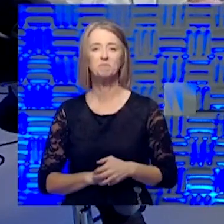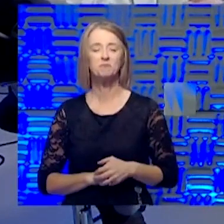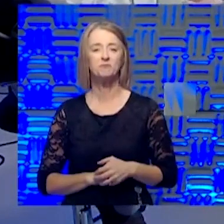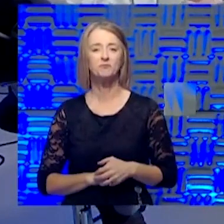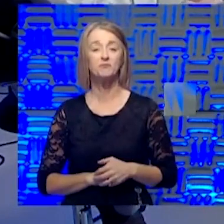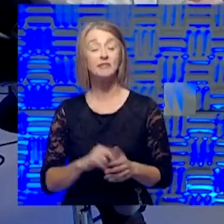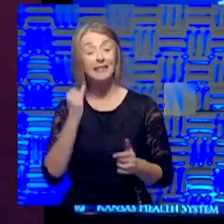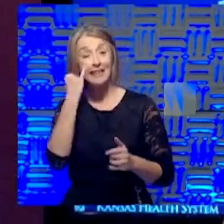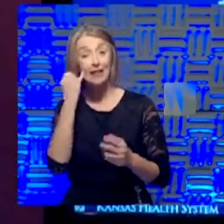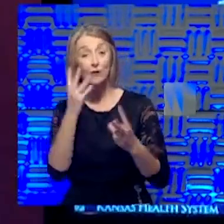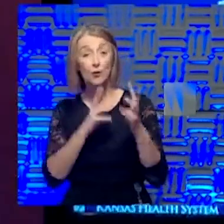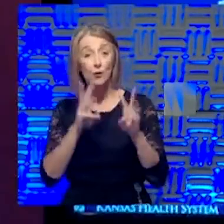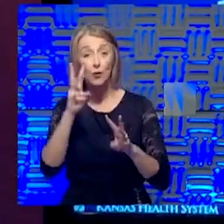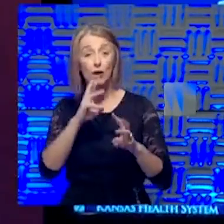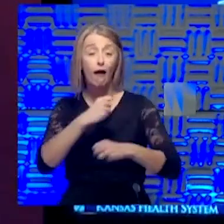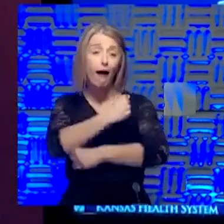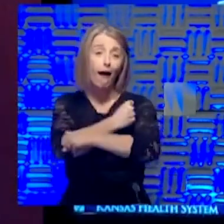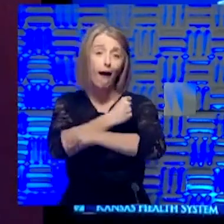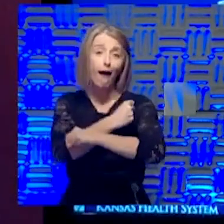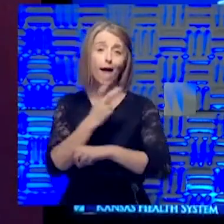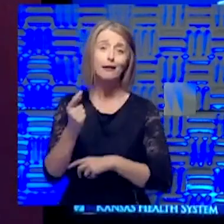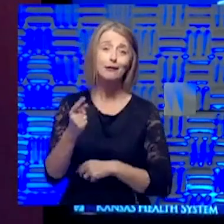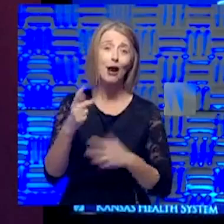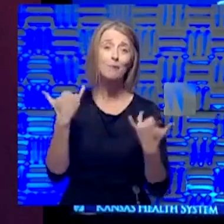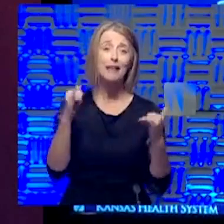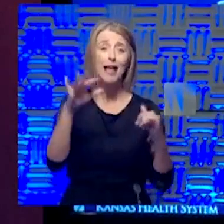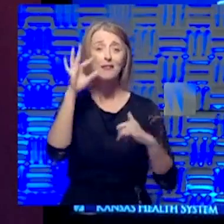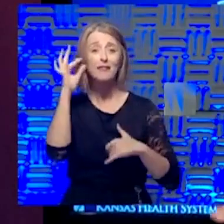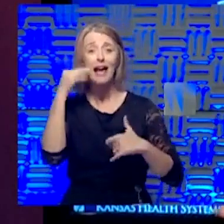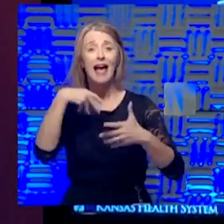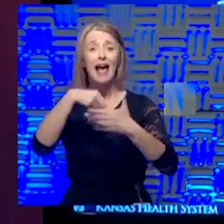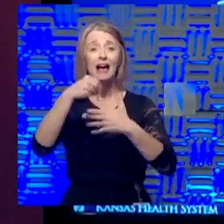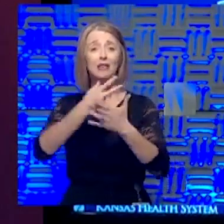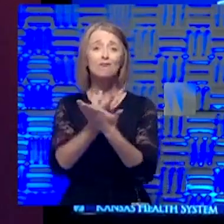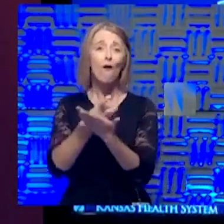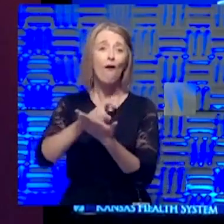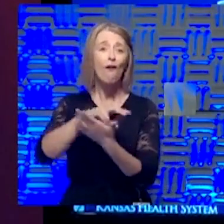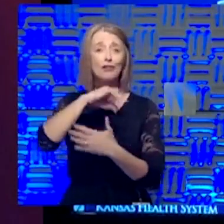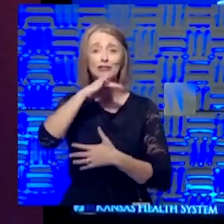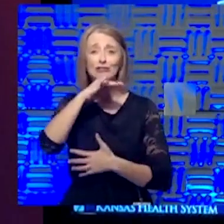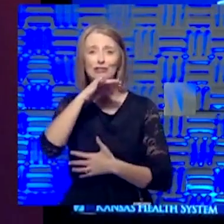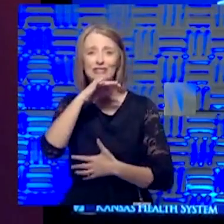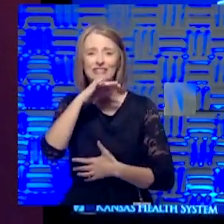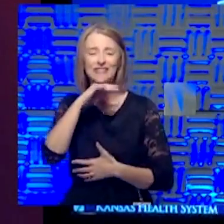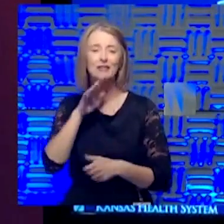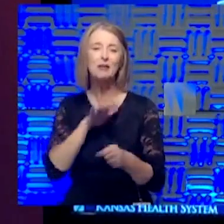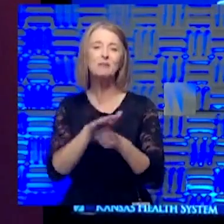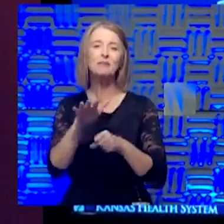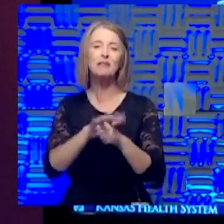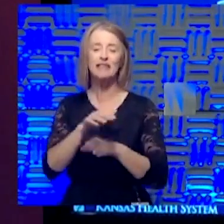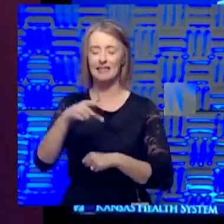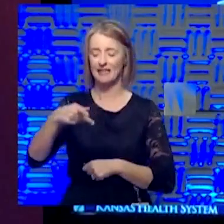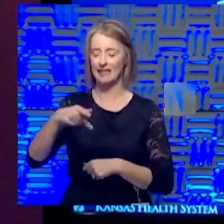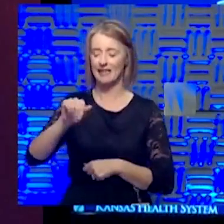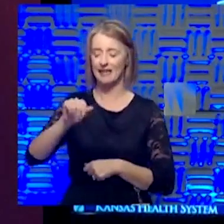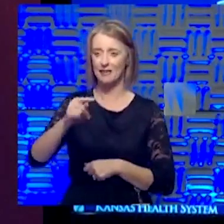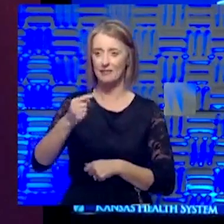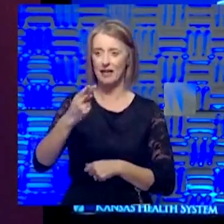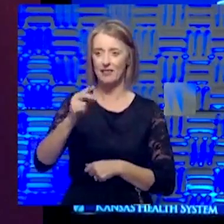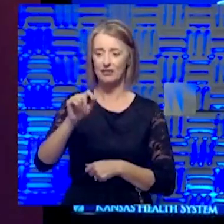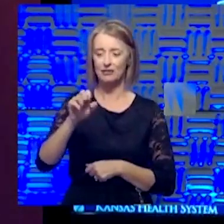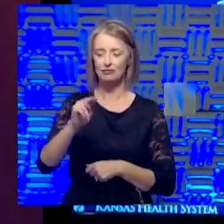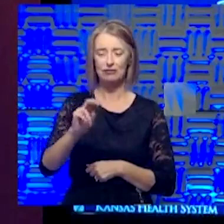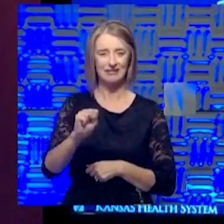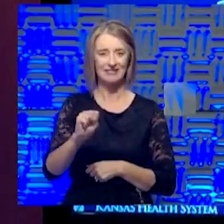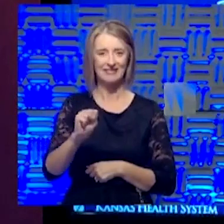you're worried about that, give your dog a hug, play with your cat, Yeah. go outside, Yeah. roll in the dirt, because you're going to find plenty of pathogens out there. You don't really have